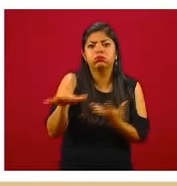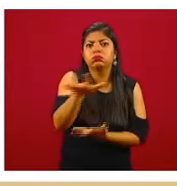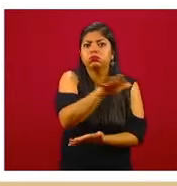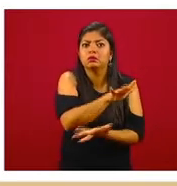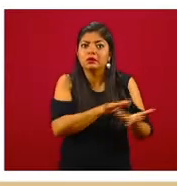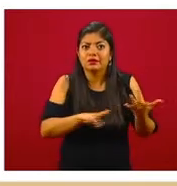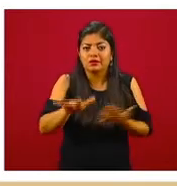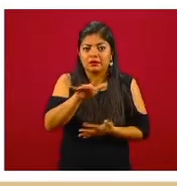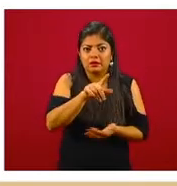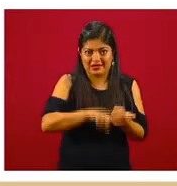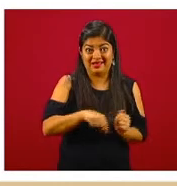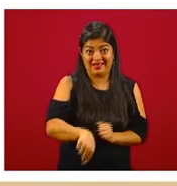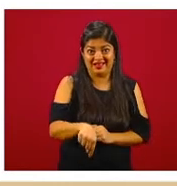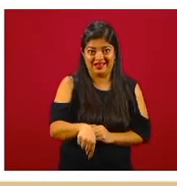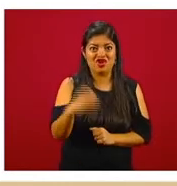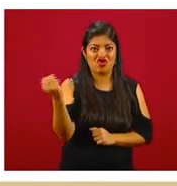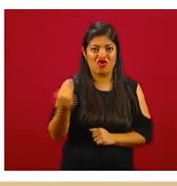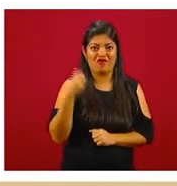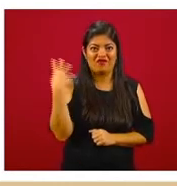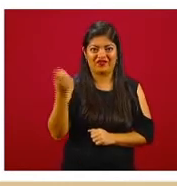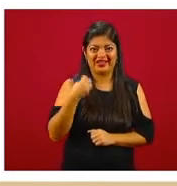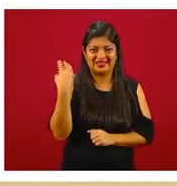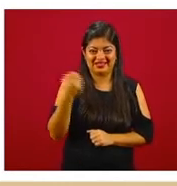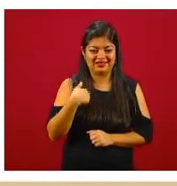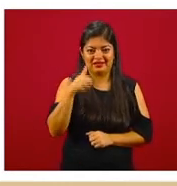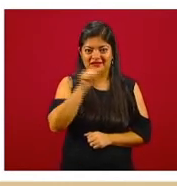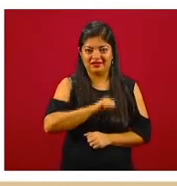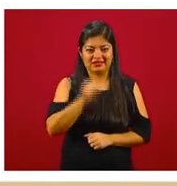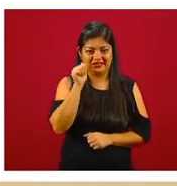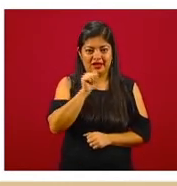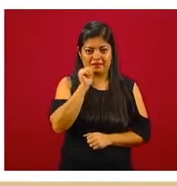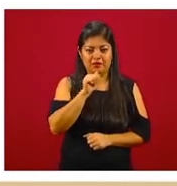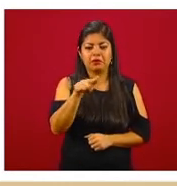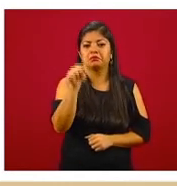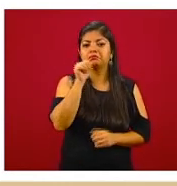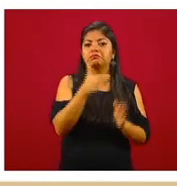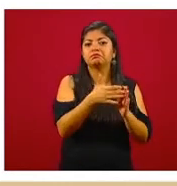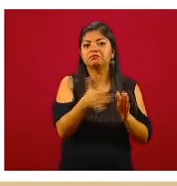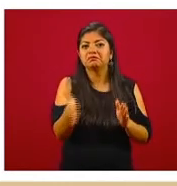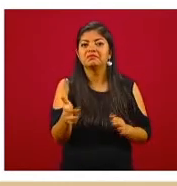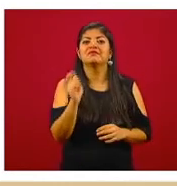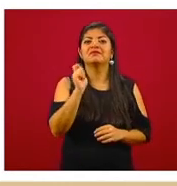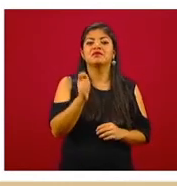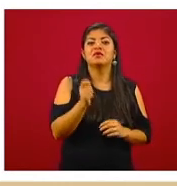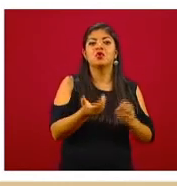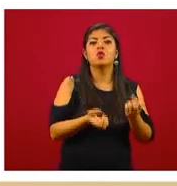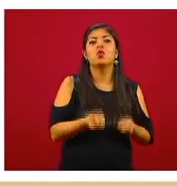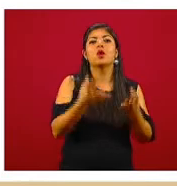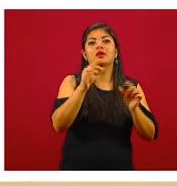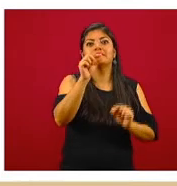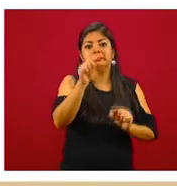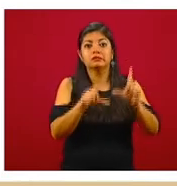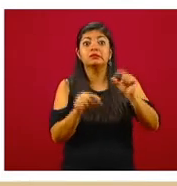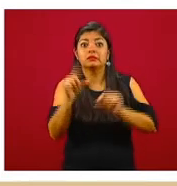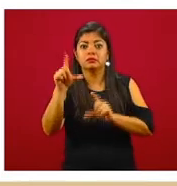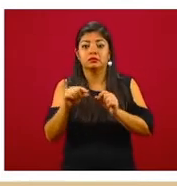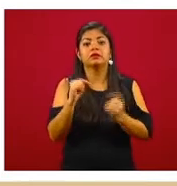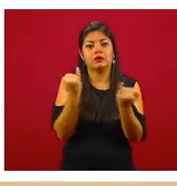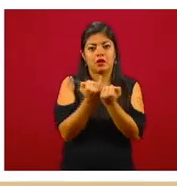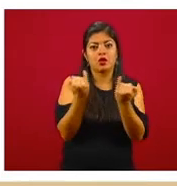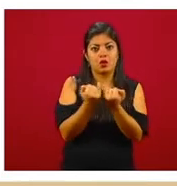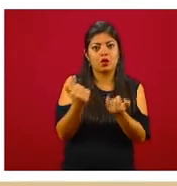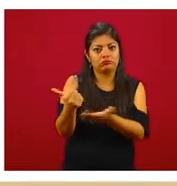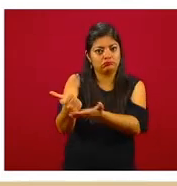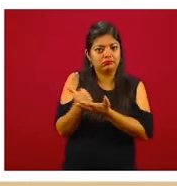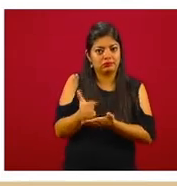aquí in mismo en time la in conferencia which public de mobility prensa was really high. presentamos And in this periódicamente los particular índices de media press movilidad, por conference, cierto que we CONACYT también showed nos